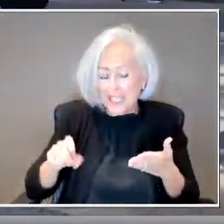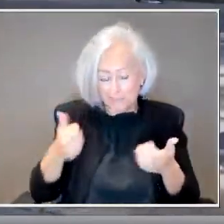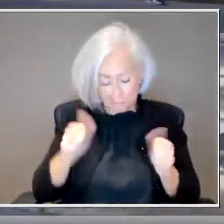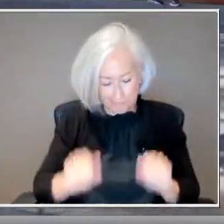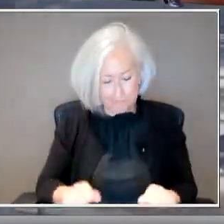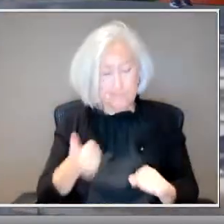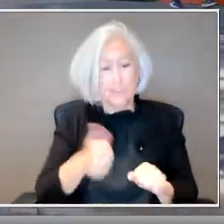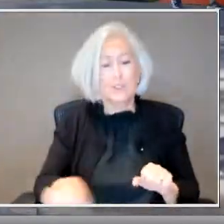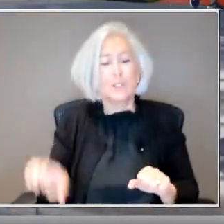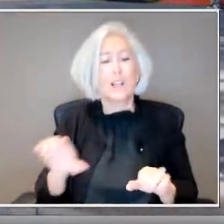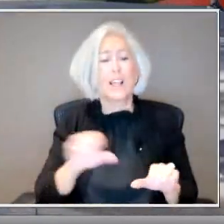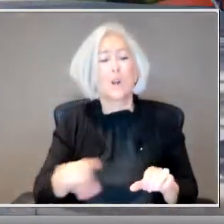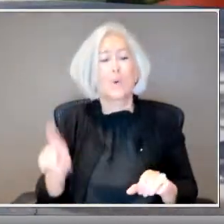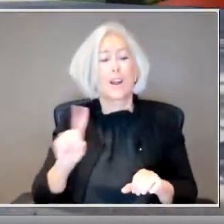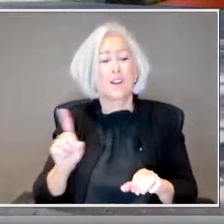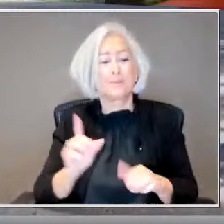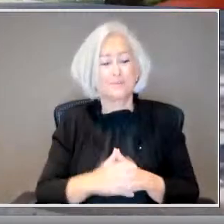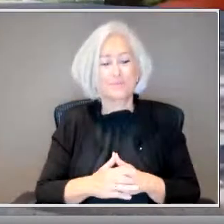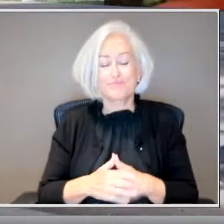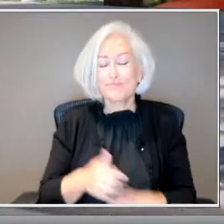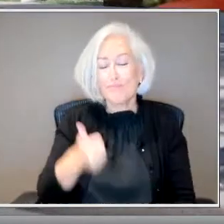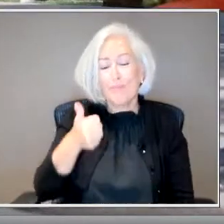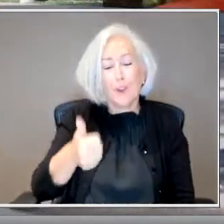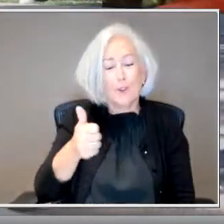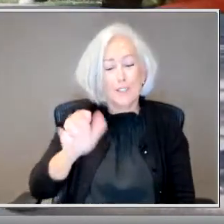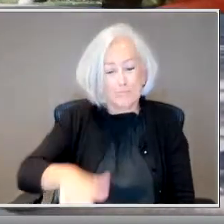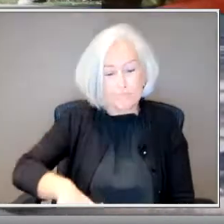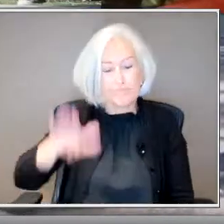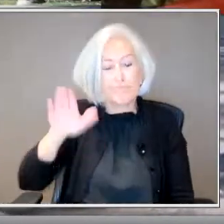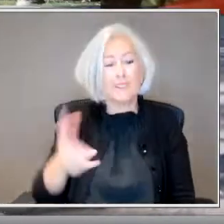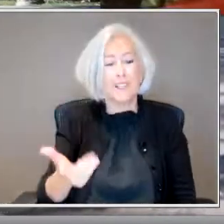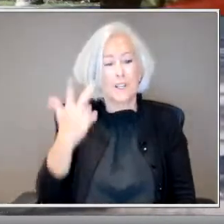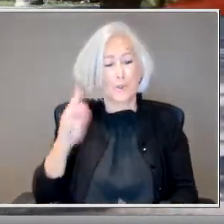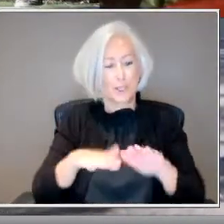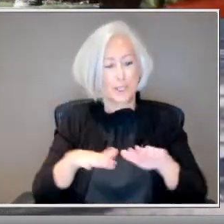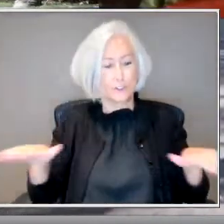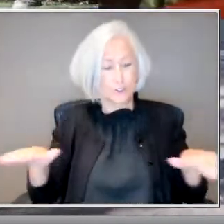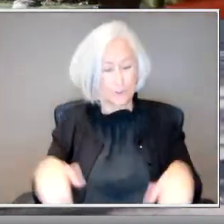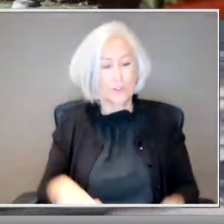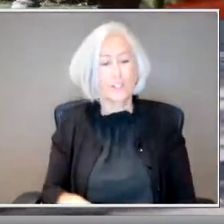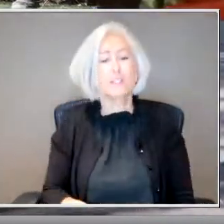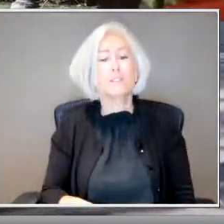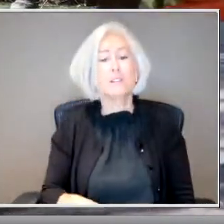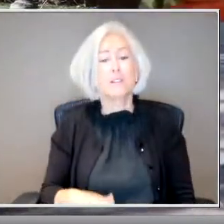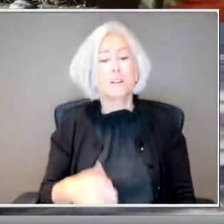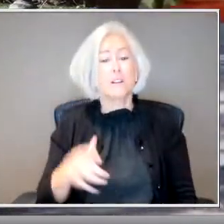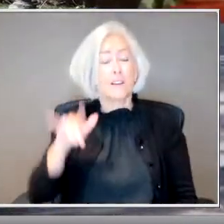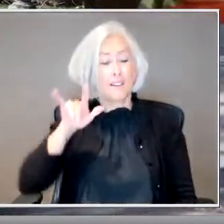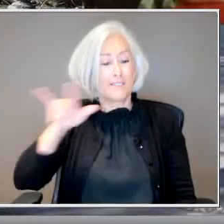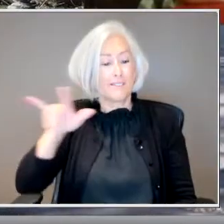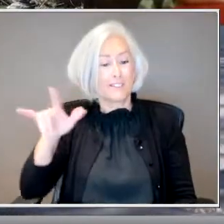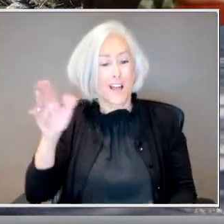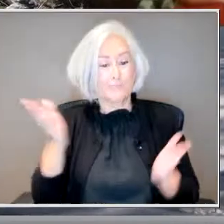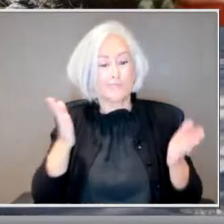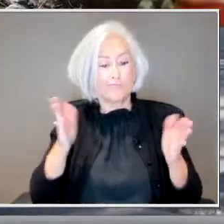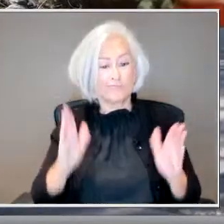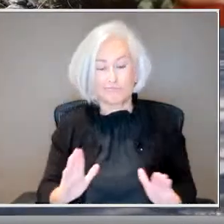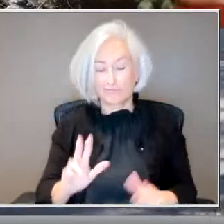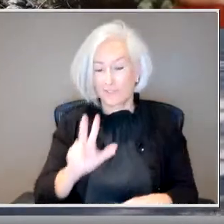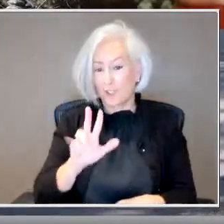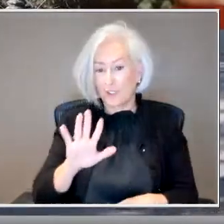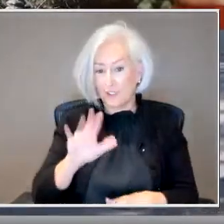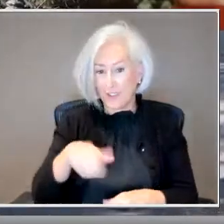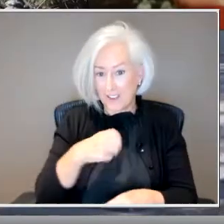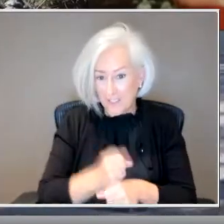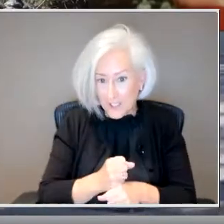She's raised 3 children, now grown, was a flight attendant for 35 years, and then began her second career in public health 8